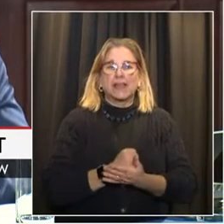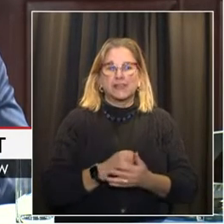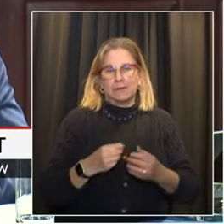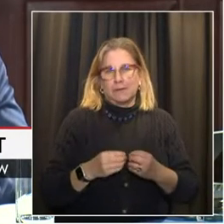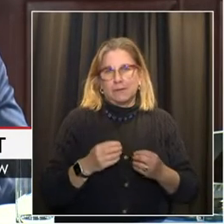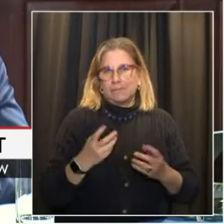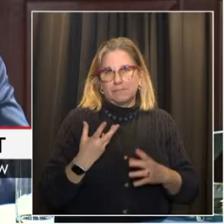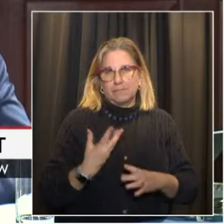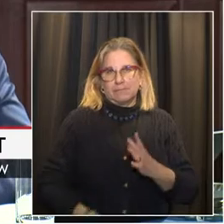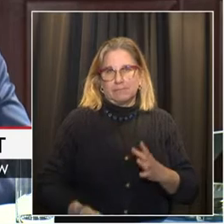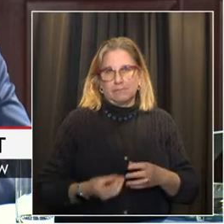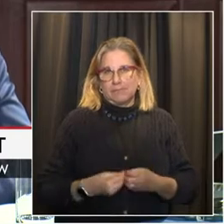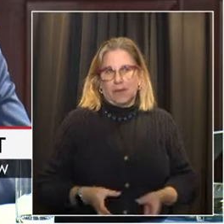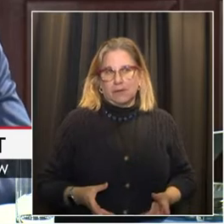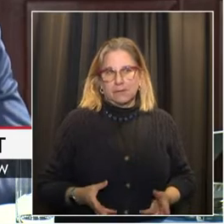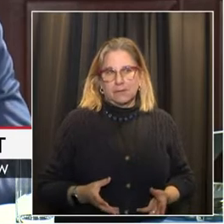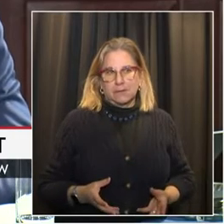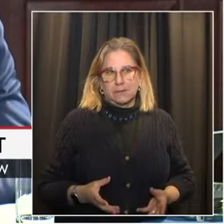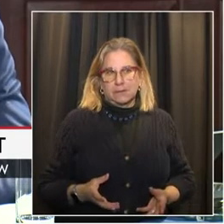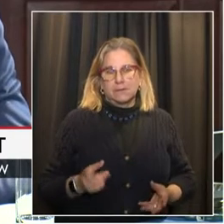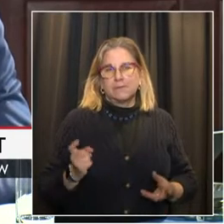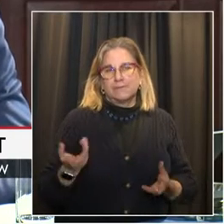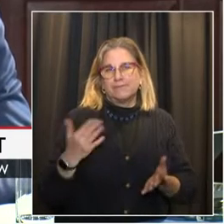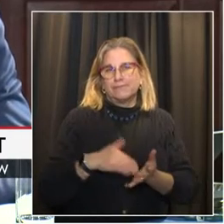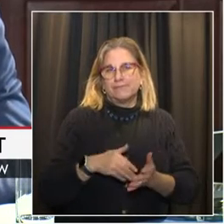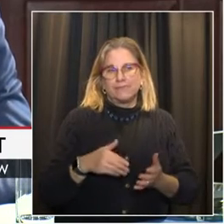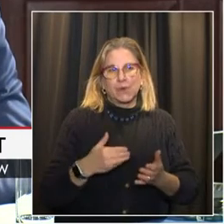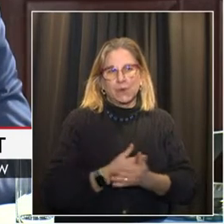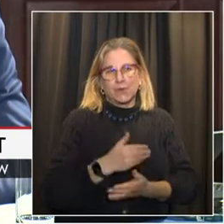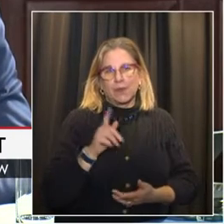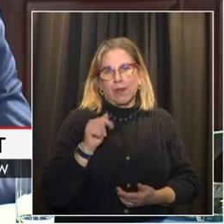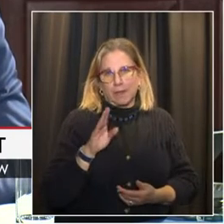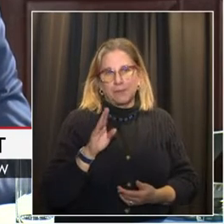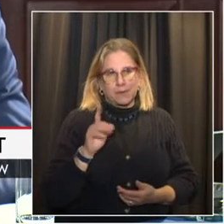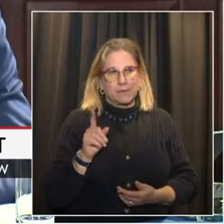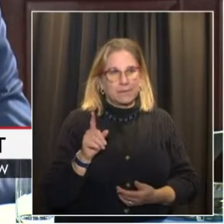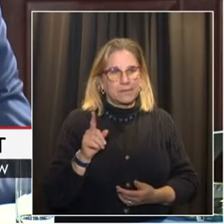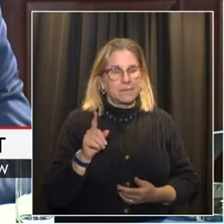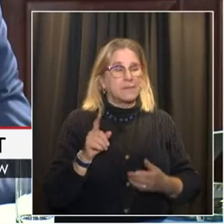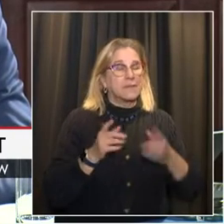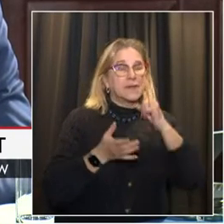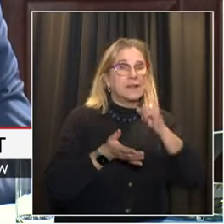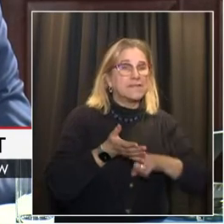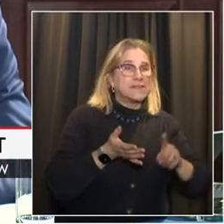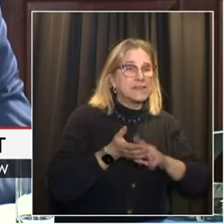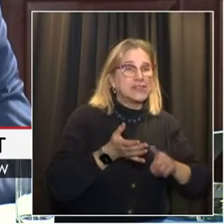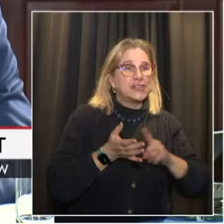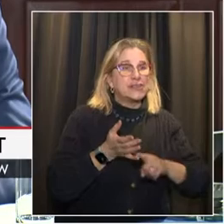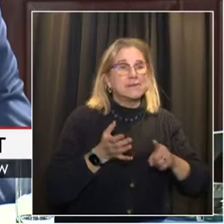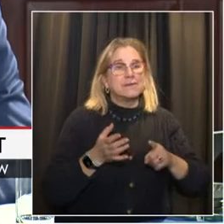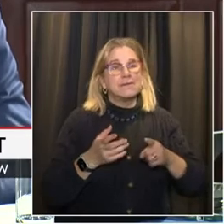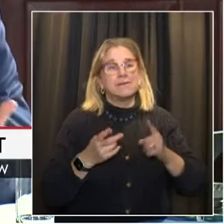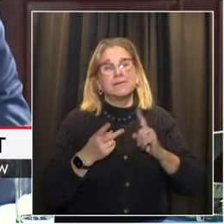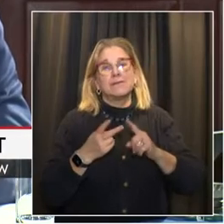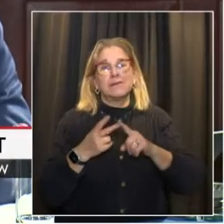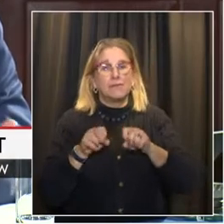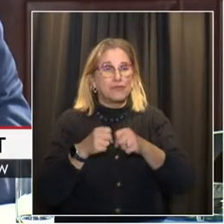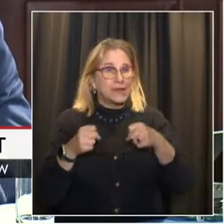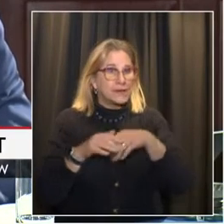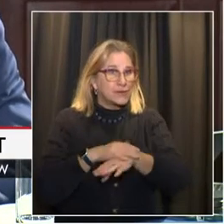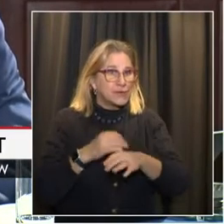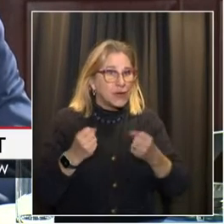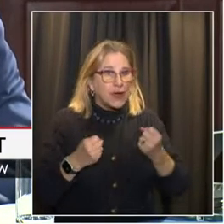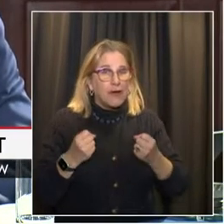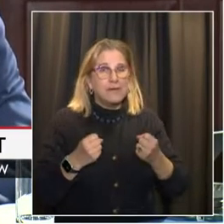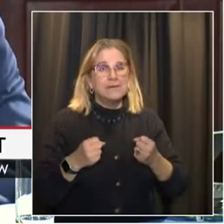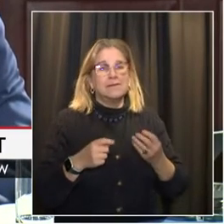get tested at serious gun crimes. It does affect burglaries, car break-ins that you're not going to outsource